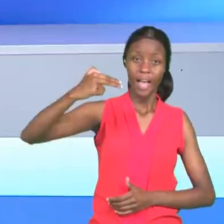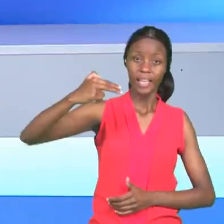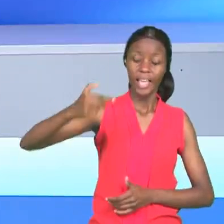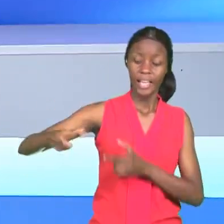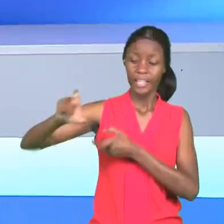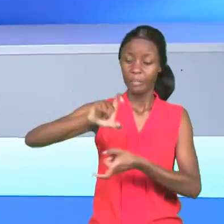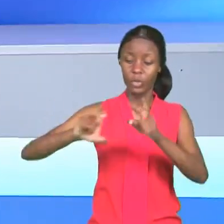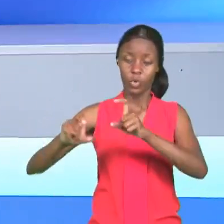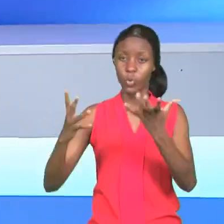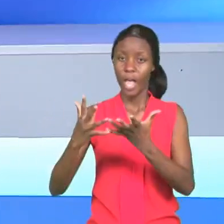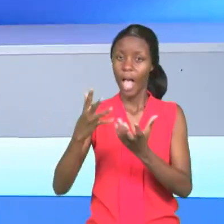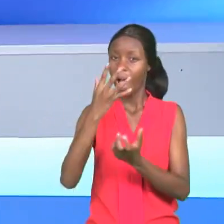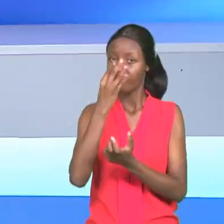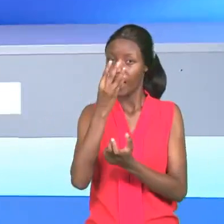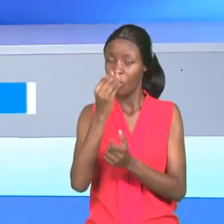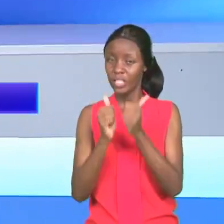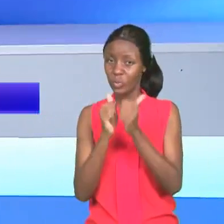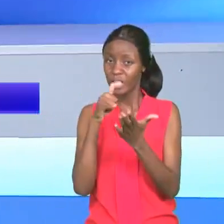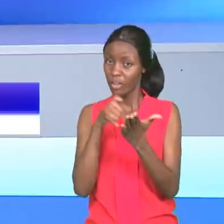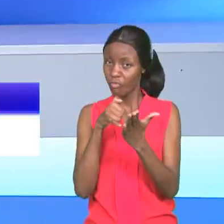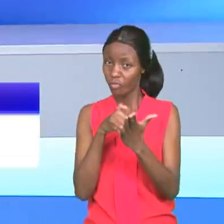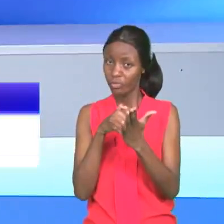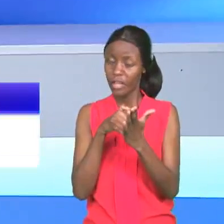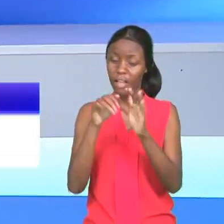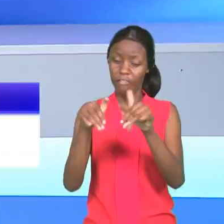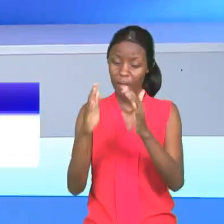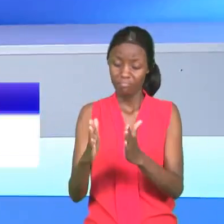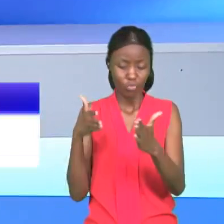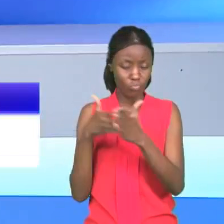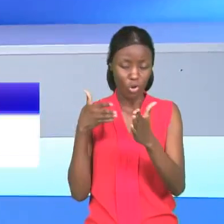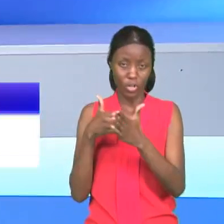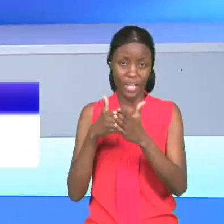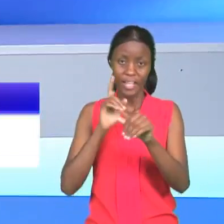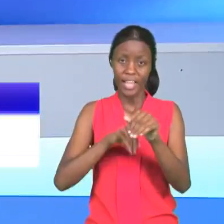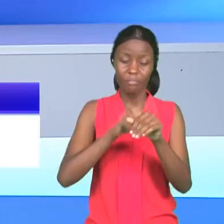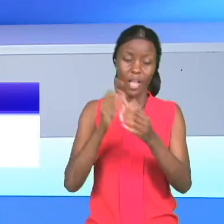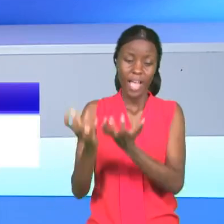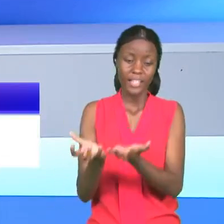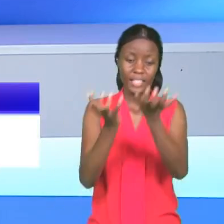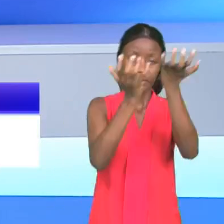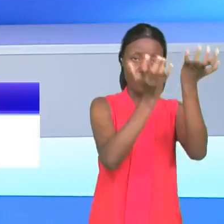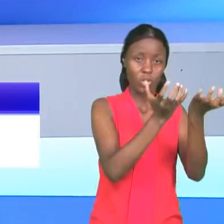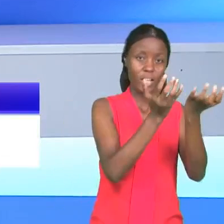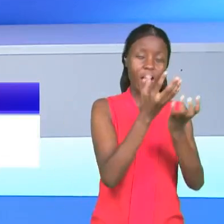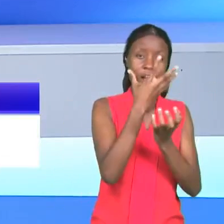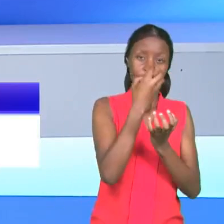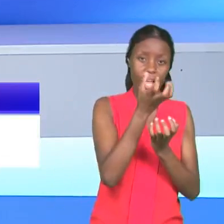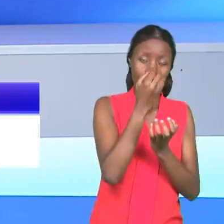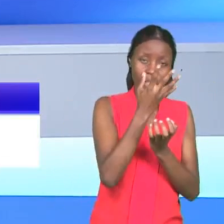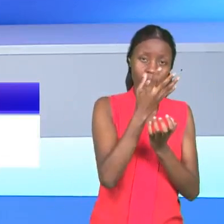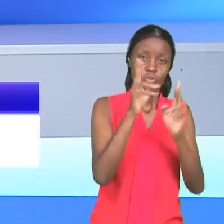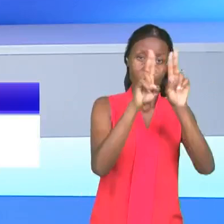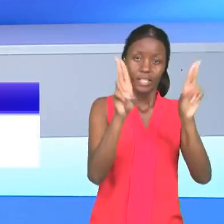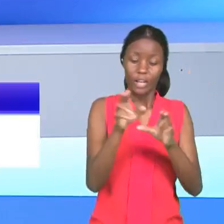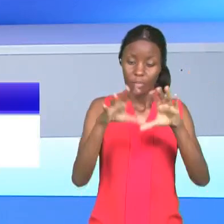is emerging as a major drawback for Kenyan farmers hoping to continue exporting the commodity to international markets. This comes even